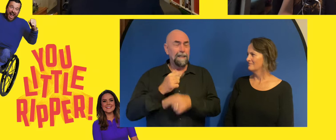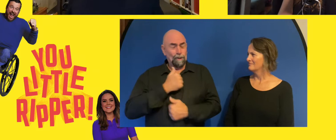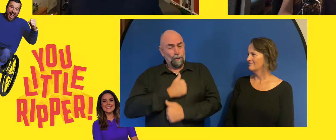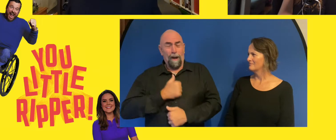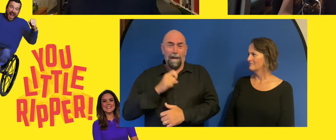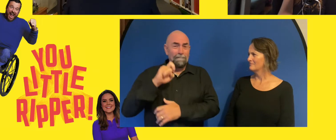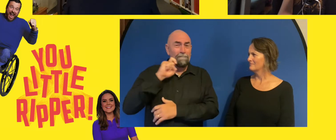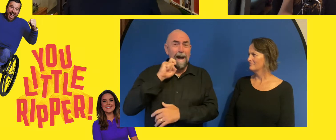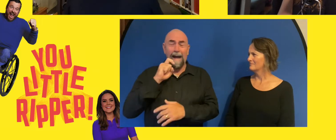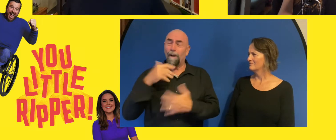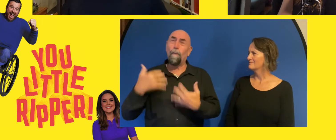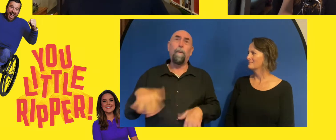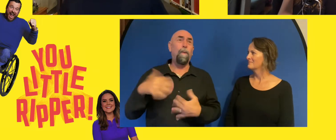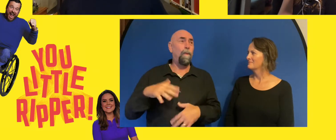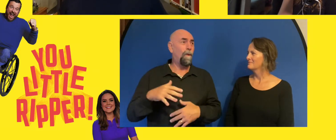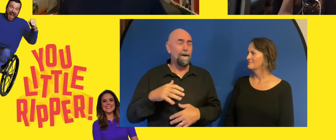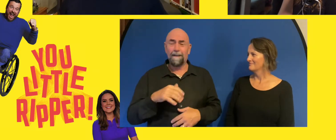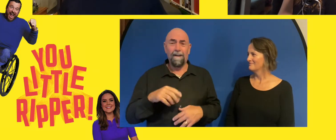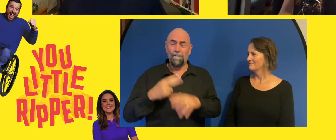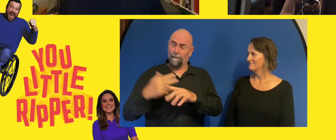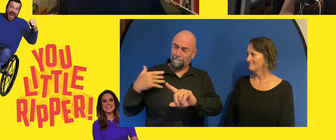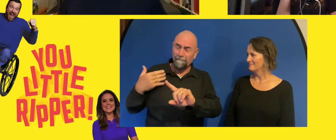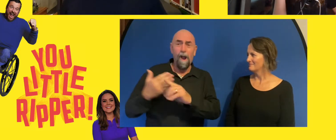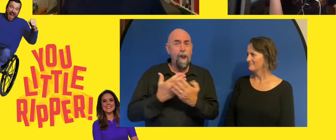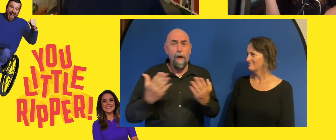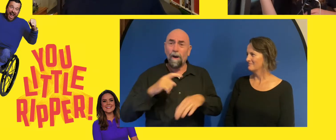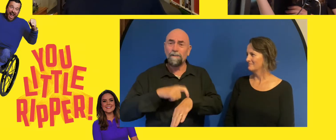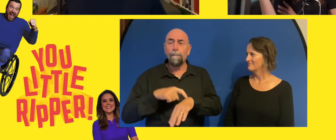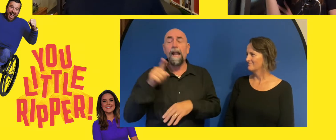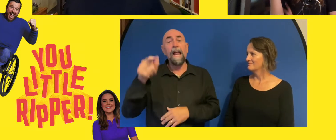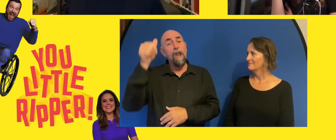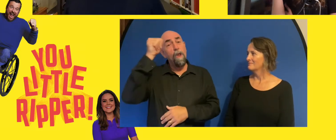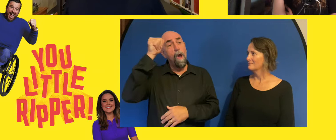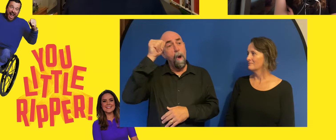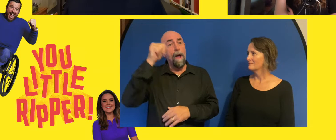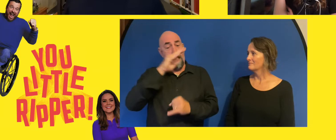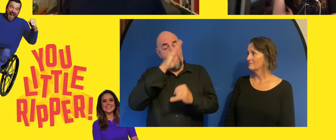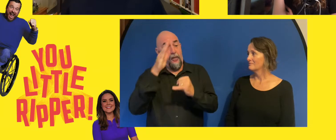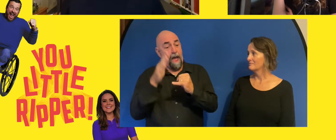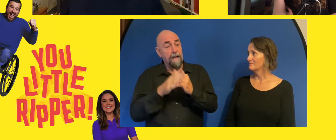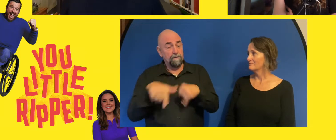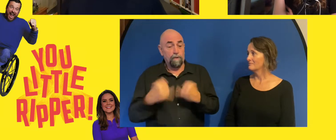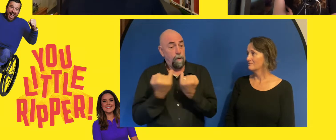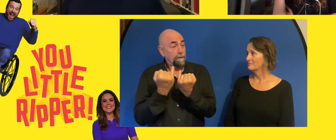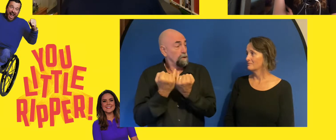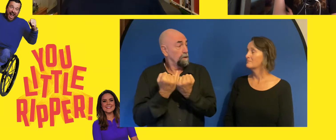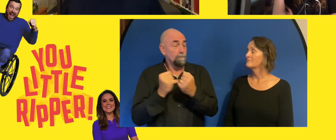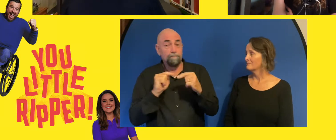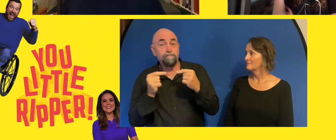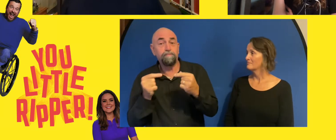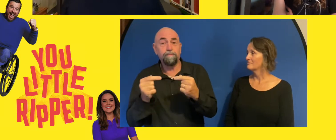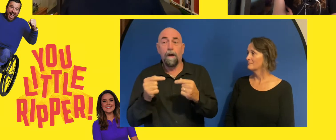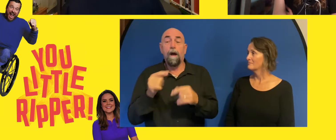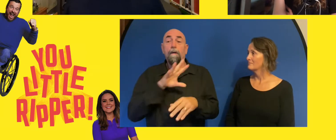for years. And he also recognised that this is one of the last races that he will partake, or